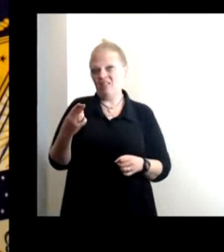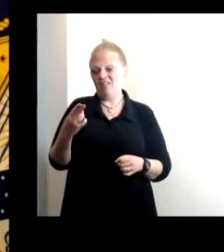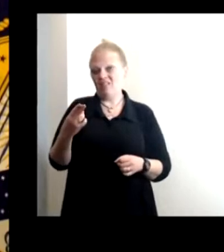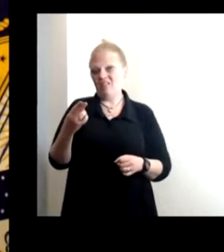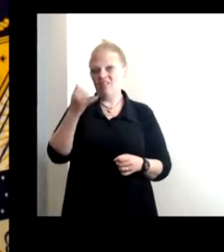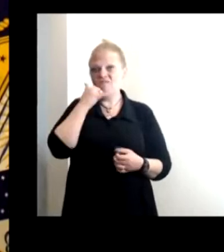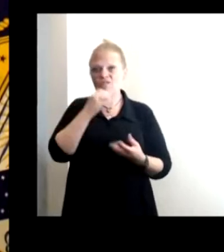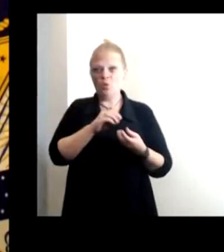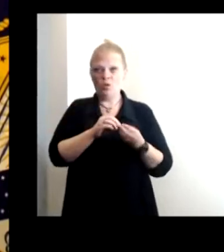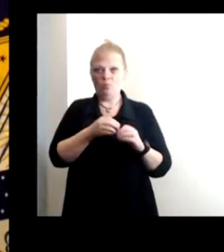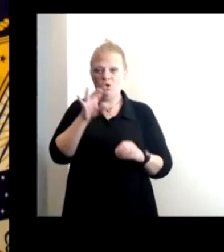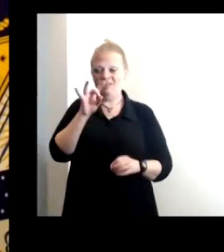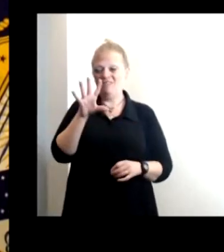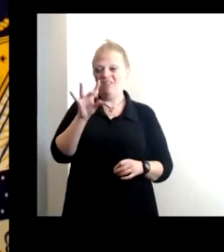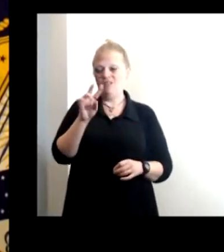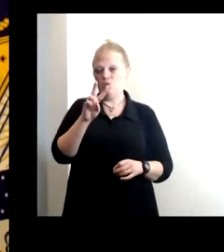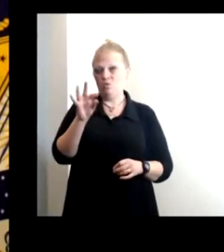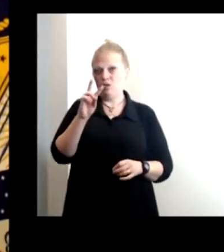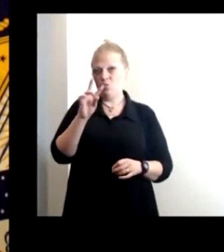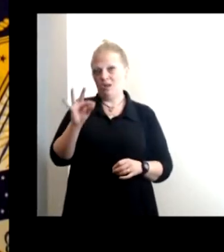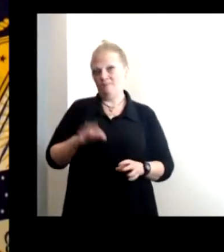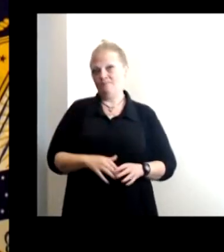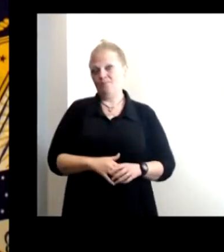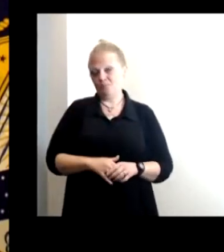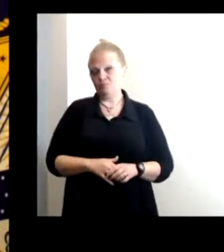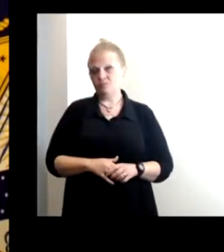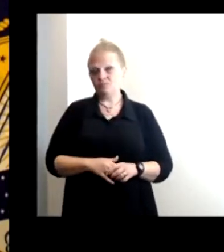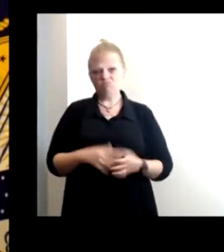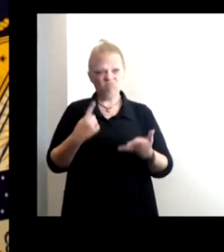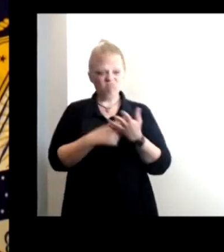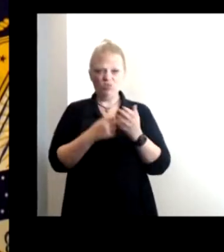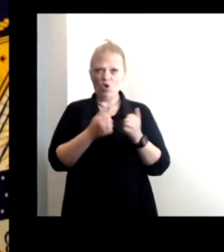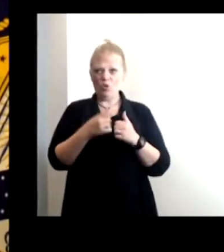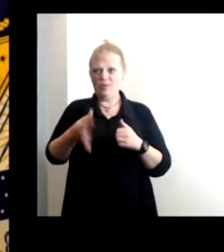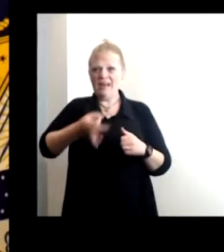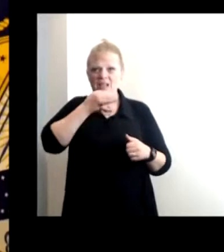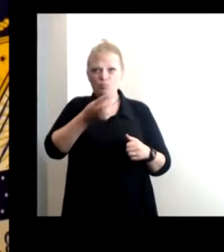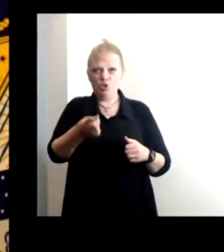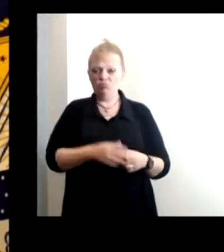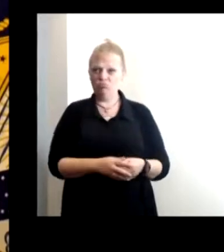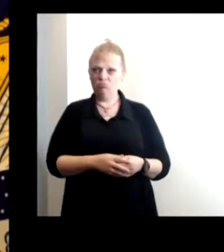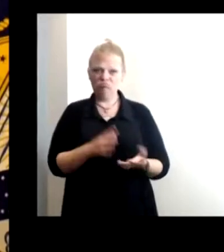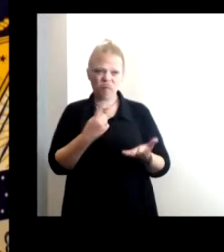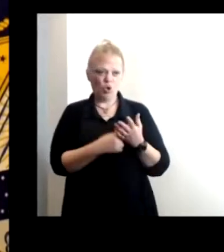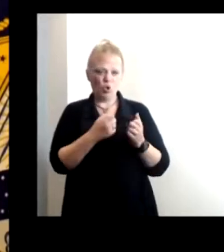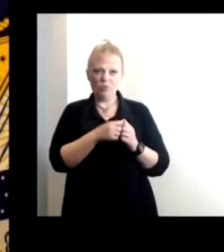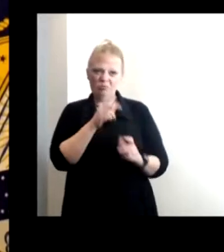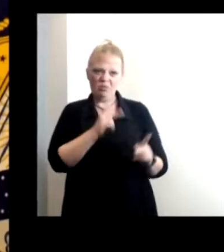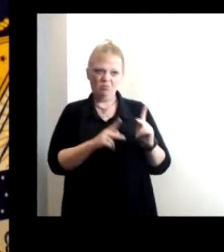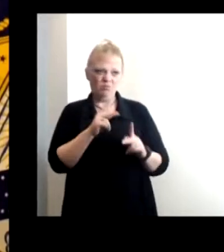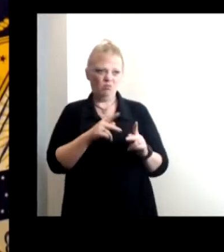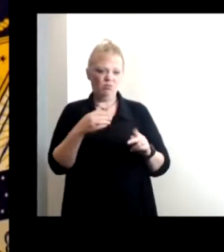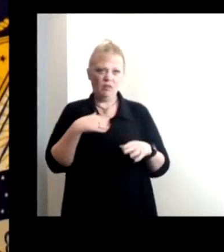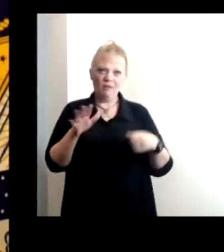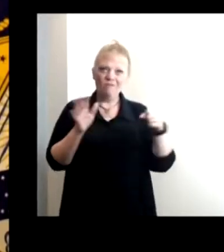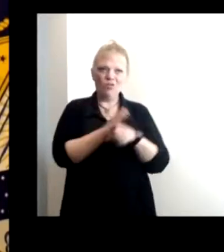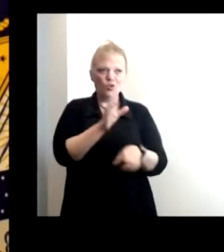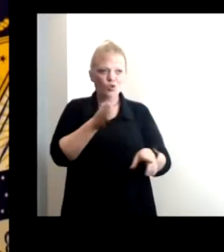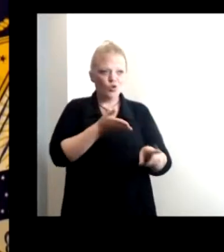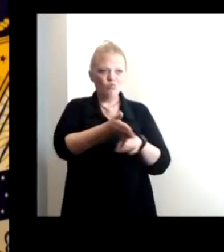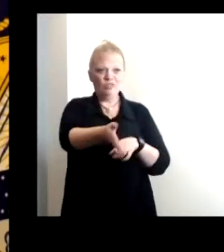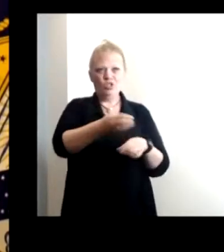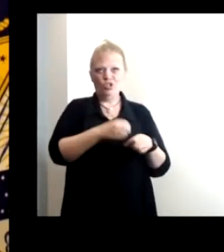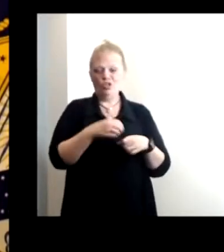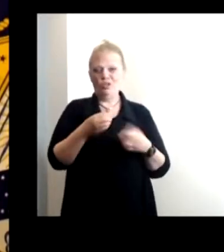COVID-19 helpline at 858-2929. You can talk to an epidemiologist. You can talk to individuals who spent their career in public health,